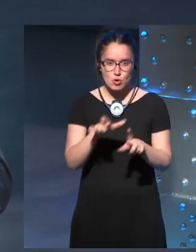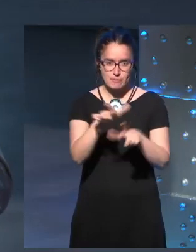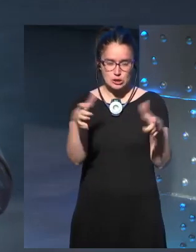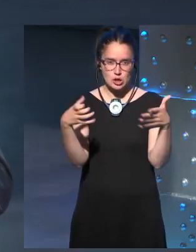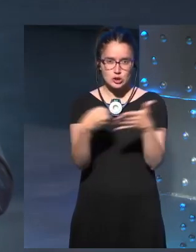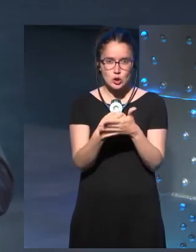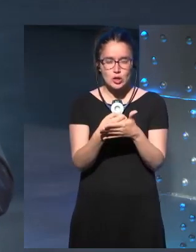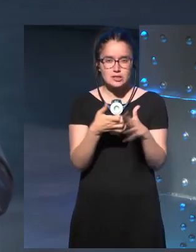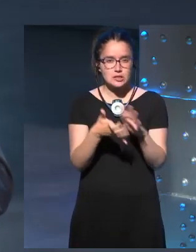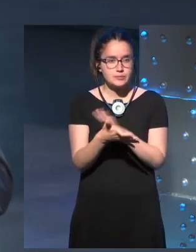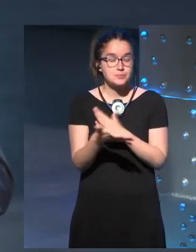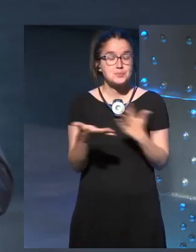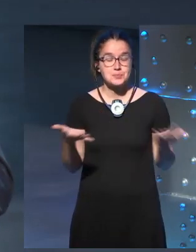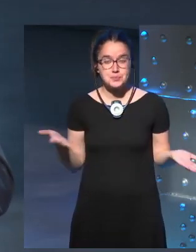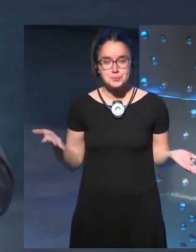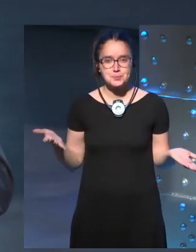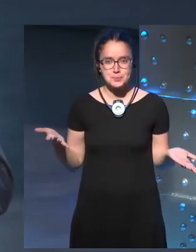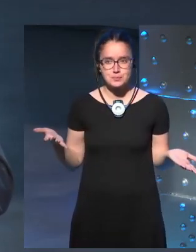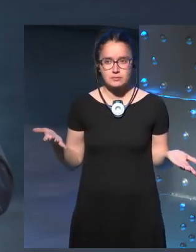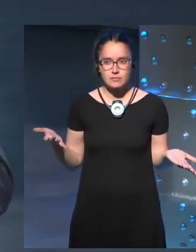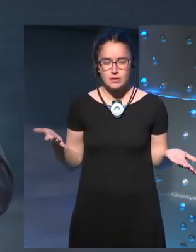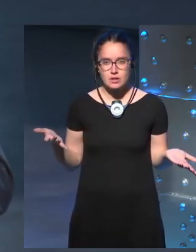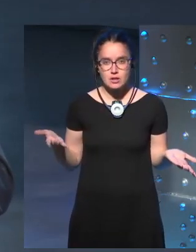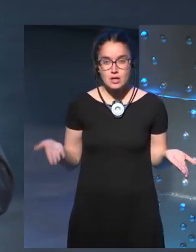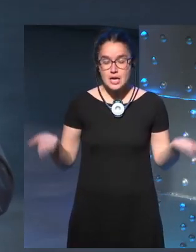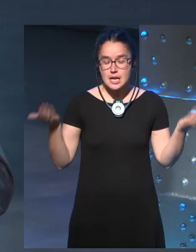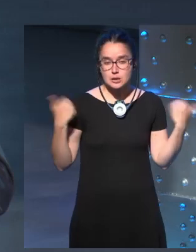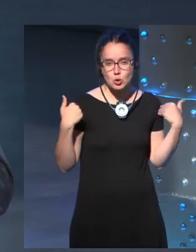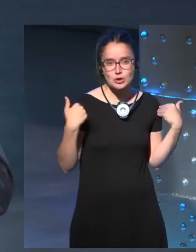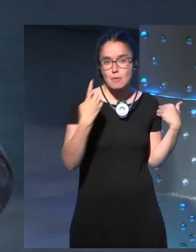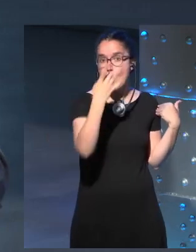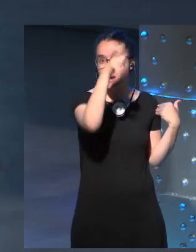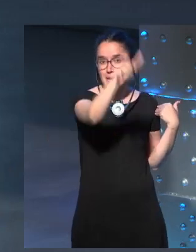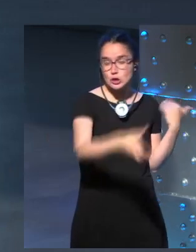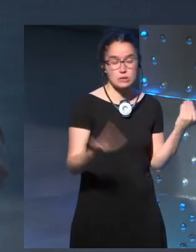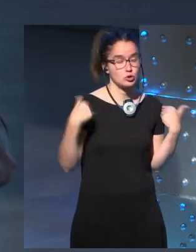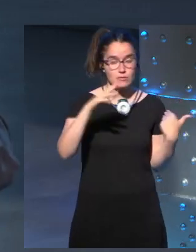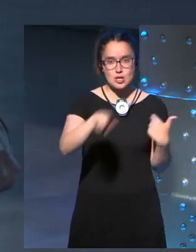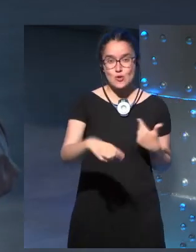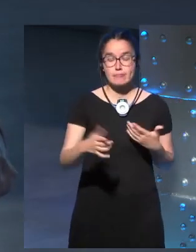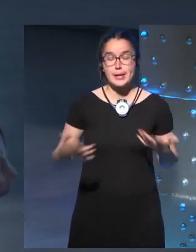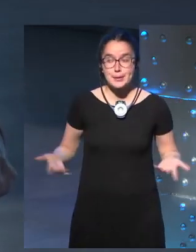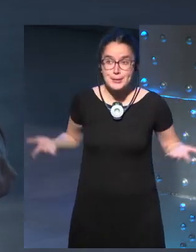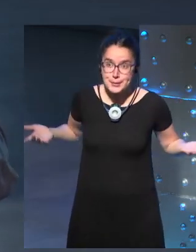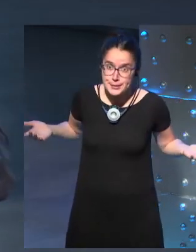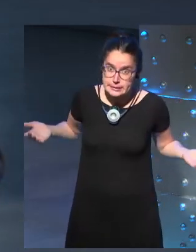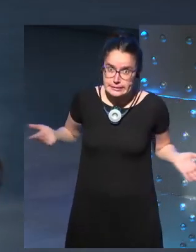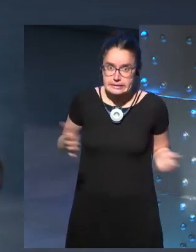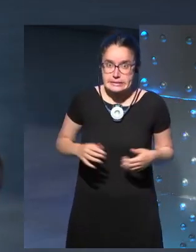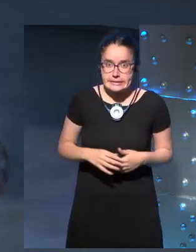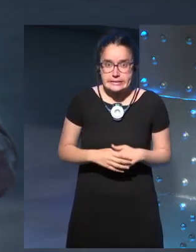gets blamed and everybody takes responsibility. But still, and this is where,